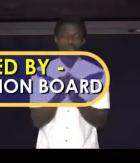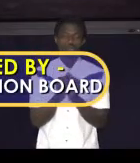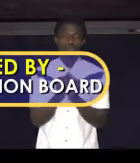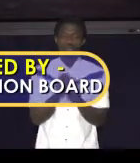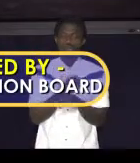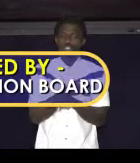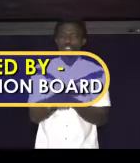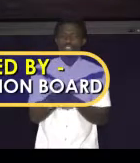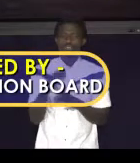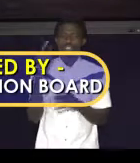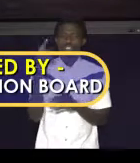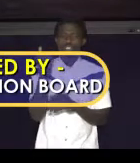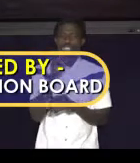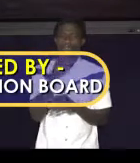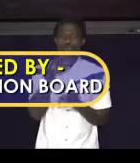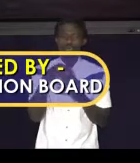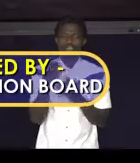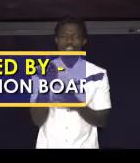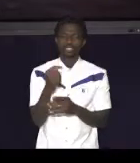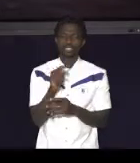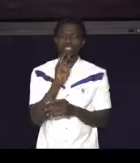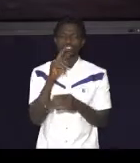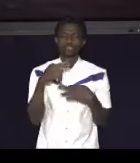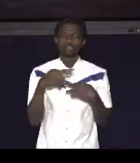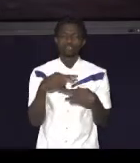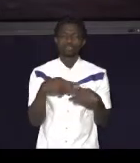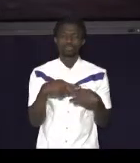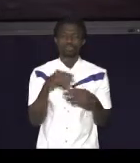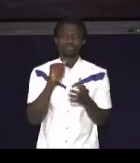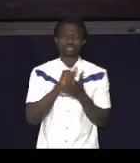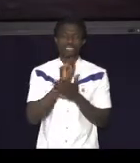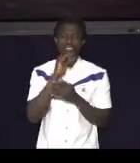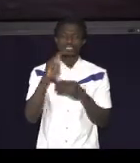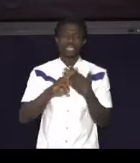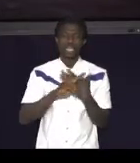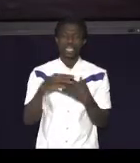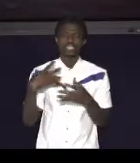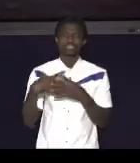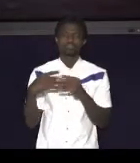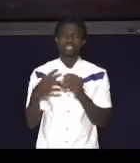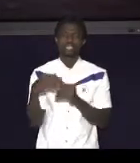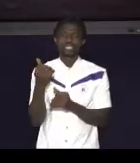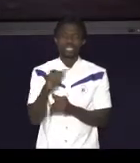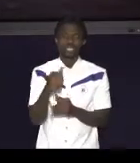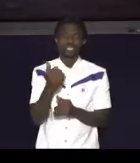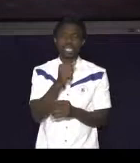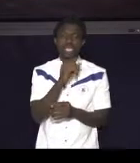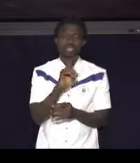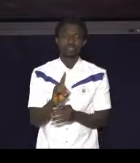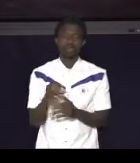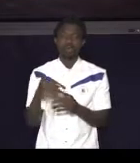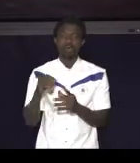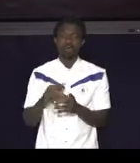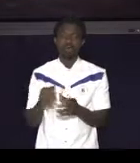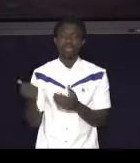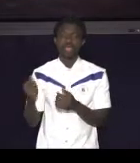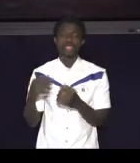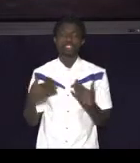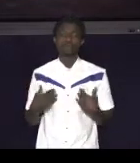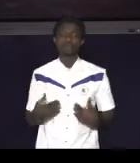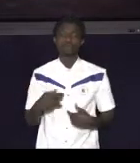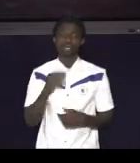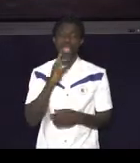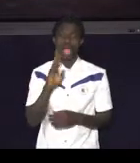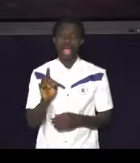see anyone in the room. That's a negative sentence. So any, anyone, or anybody